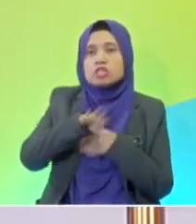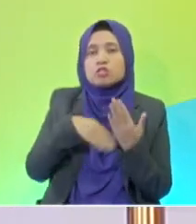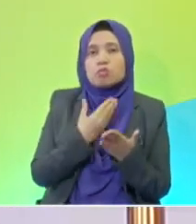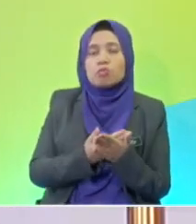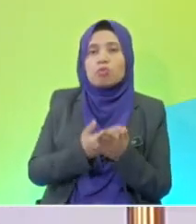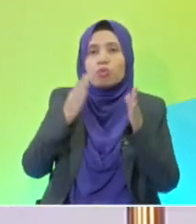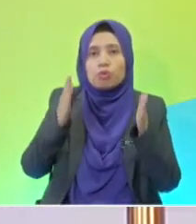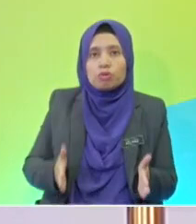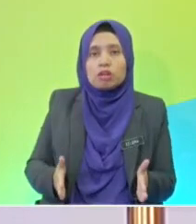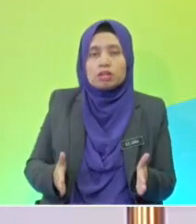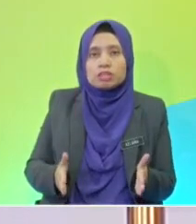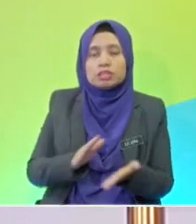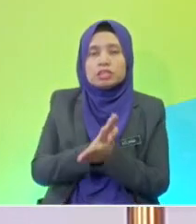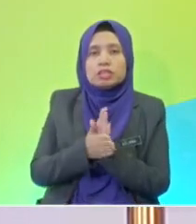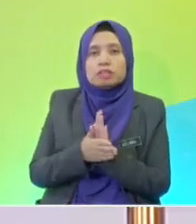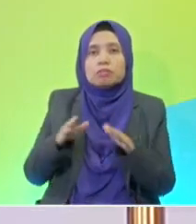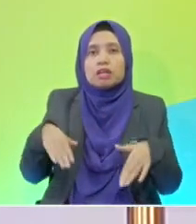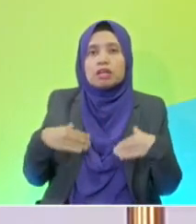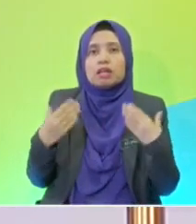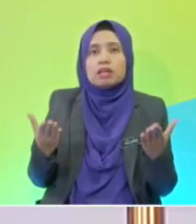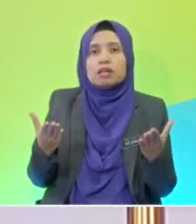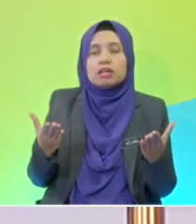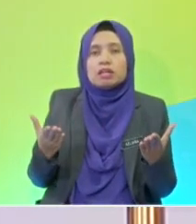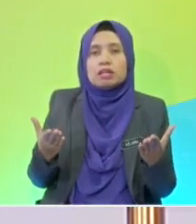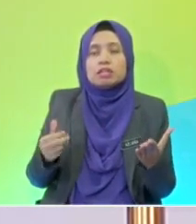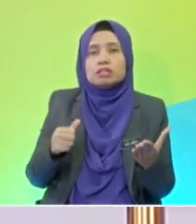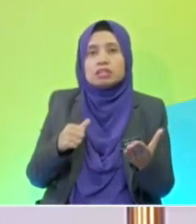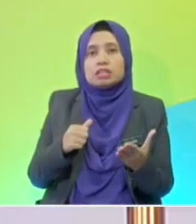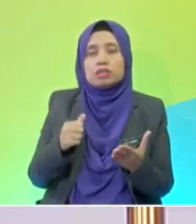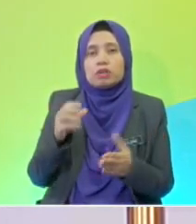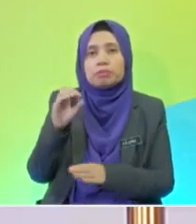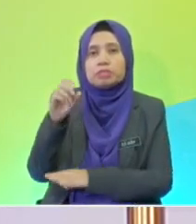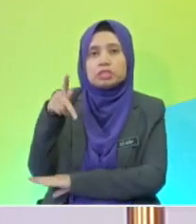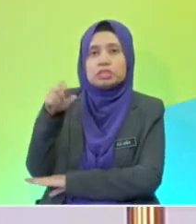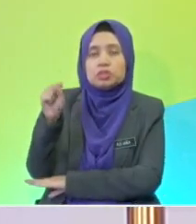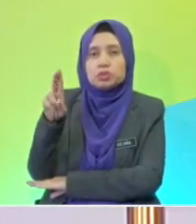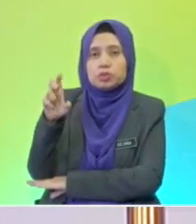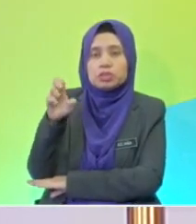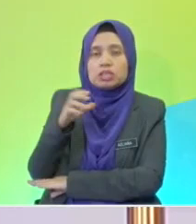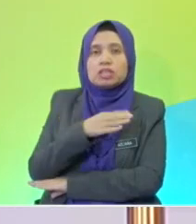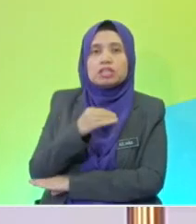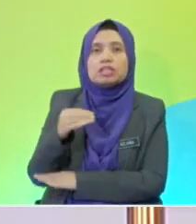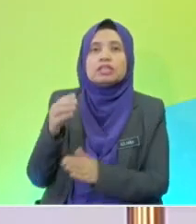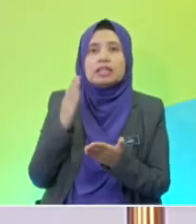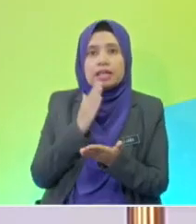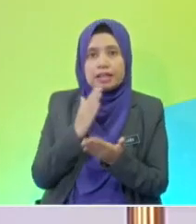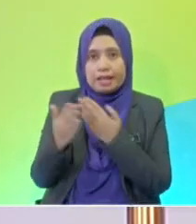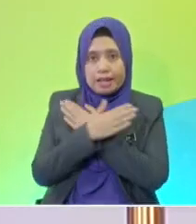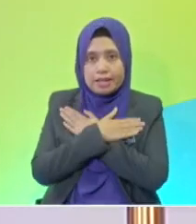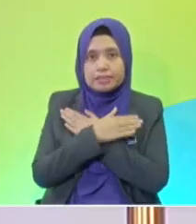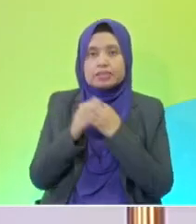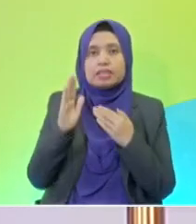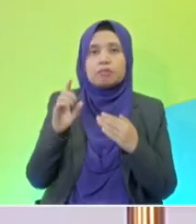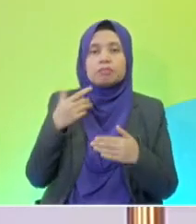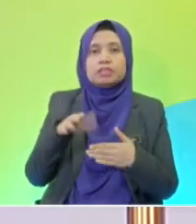you discuss about that and how you want to create your own time capsule, we are going to be going for a very short break, and we'll be joining Teacher M again